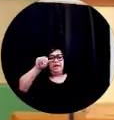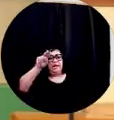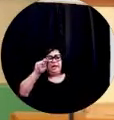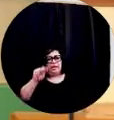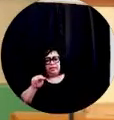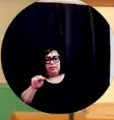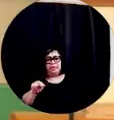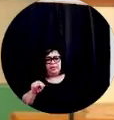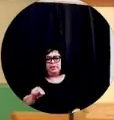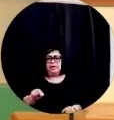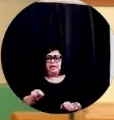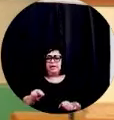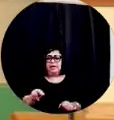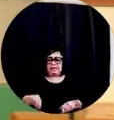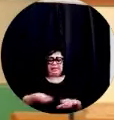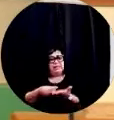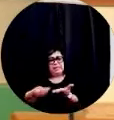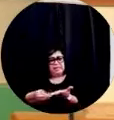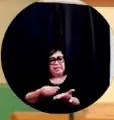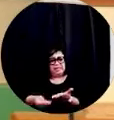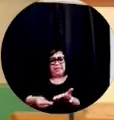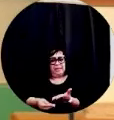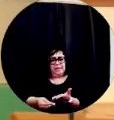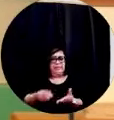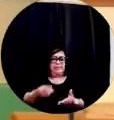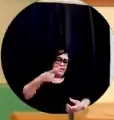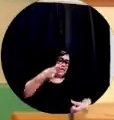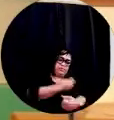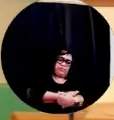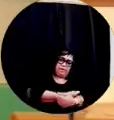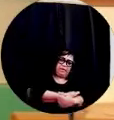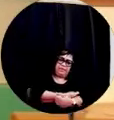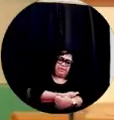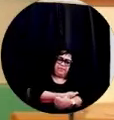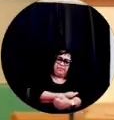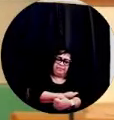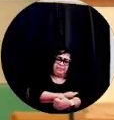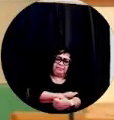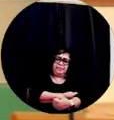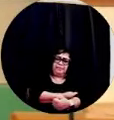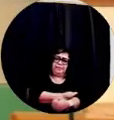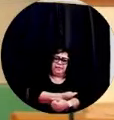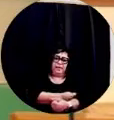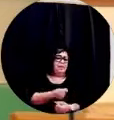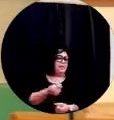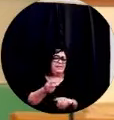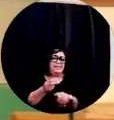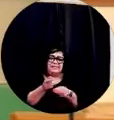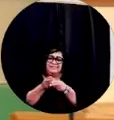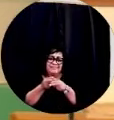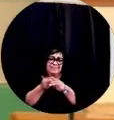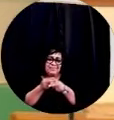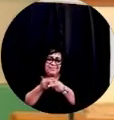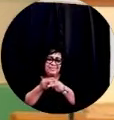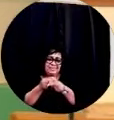crisis, fentanyl and overdoses, just to name a few.